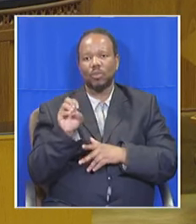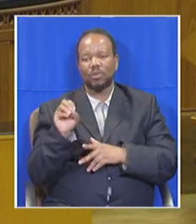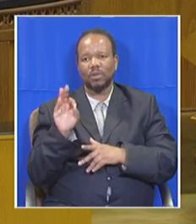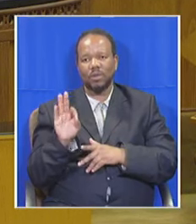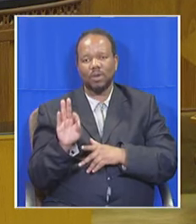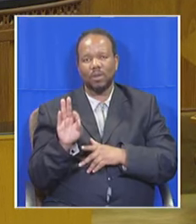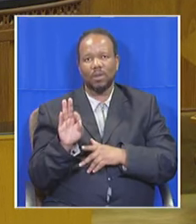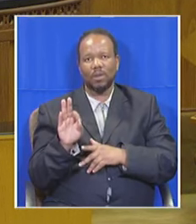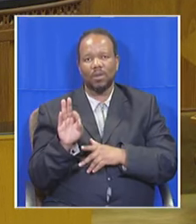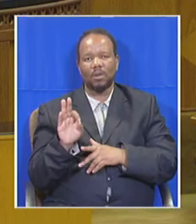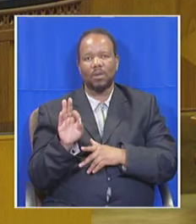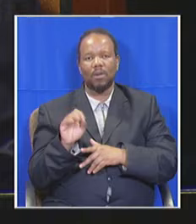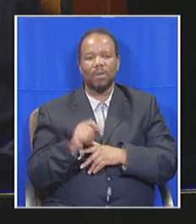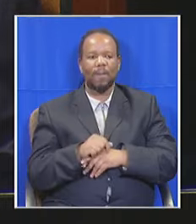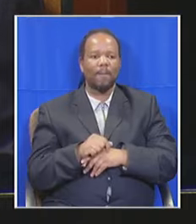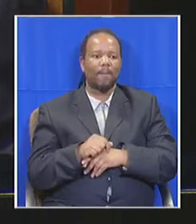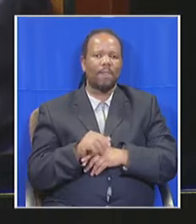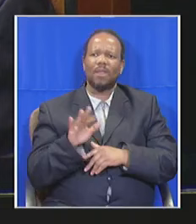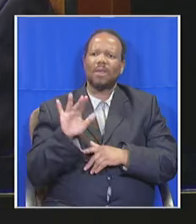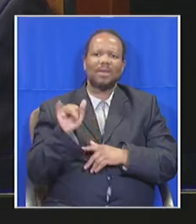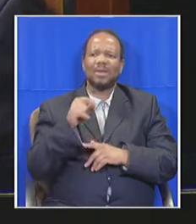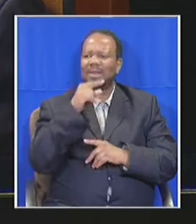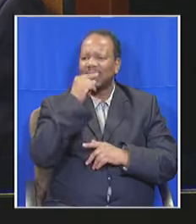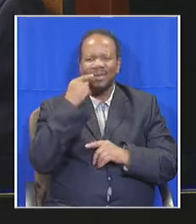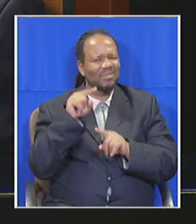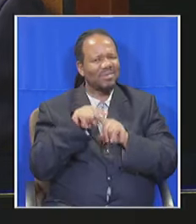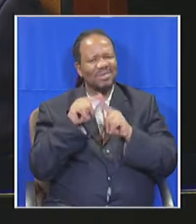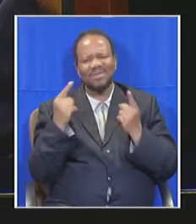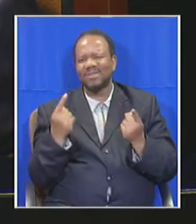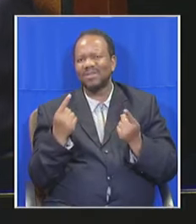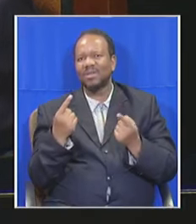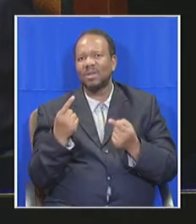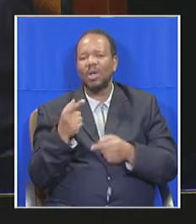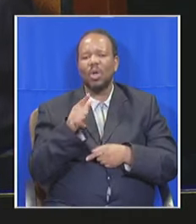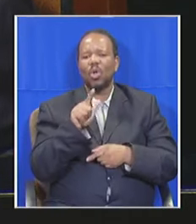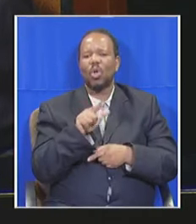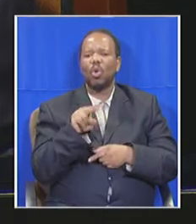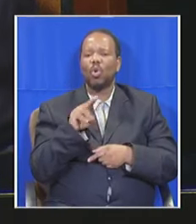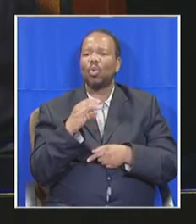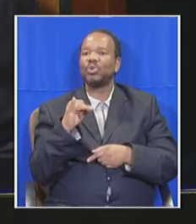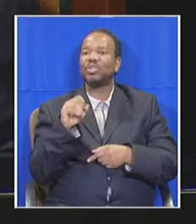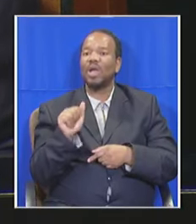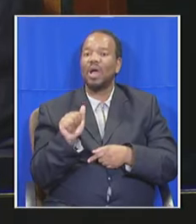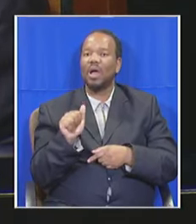My notes gives me a different name. Is that you, sir? Okay, go ahead, Honorable.